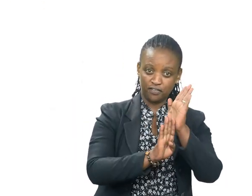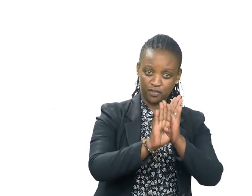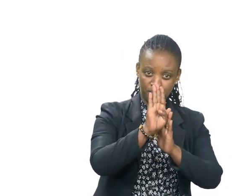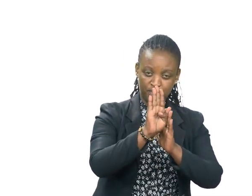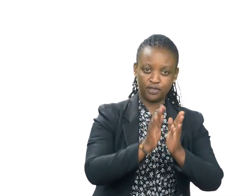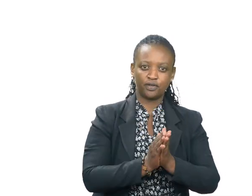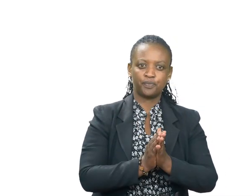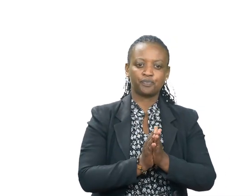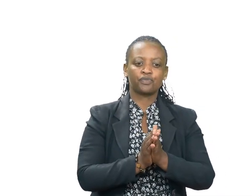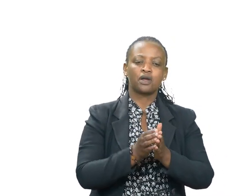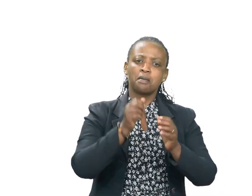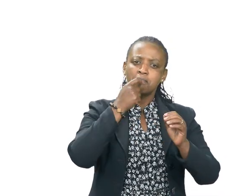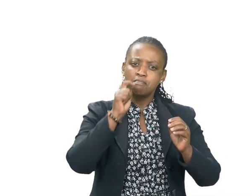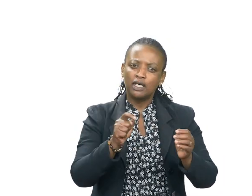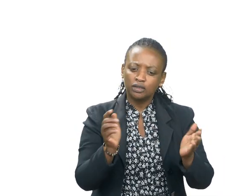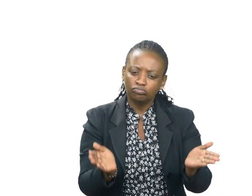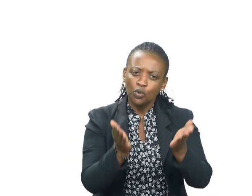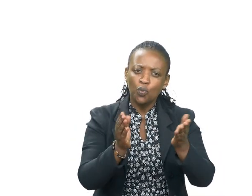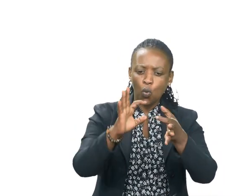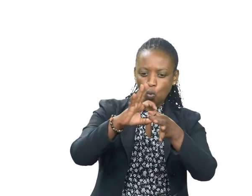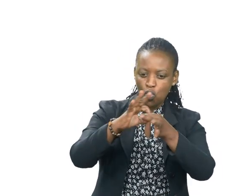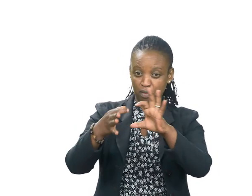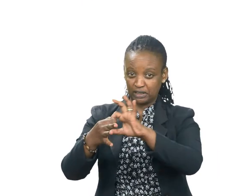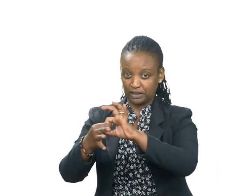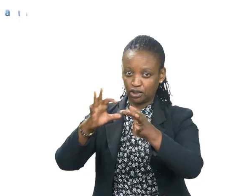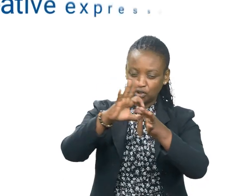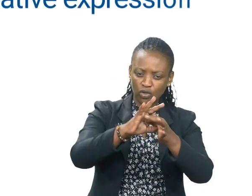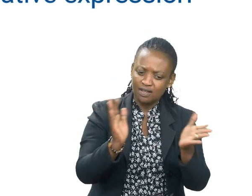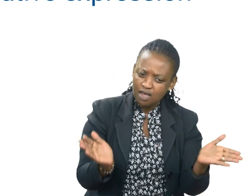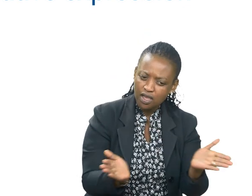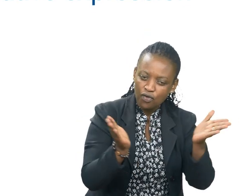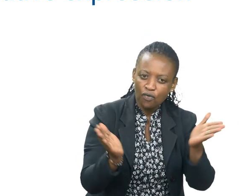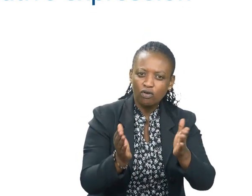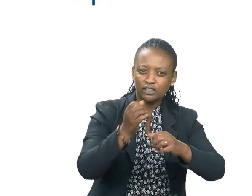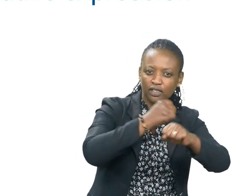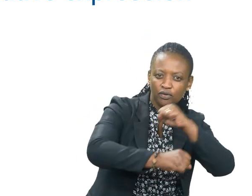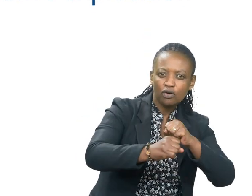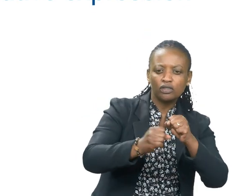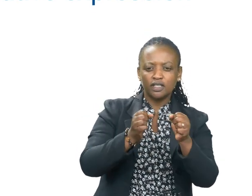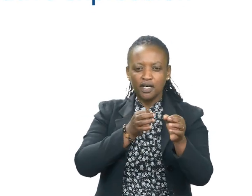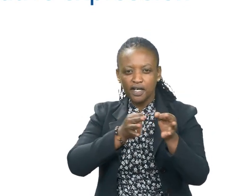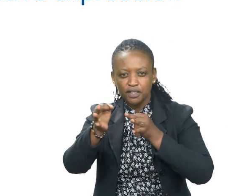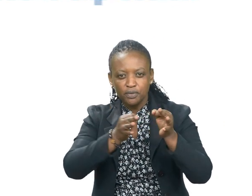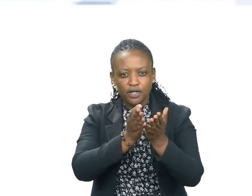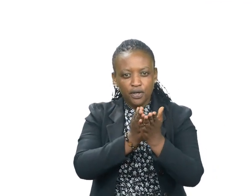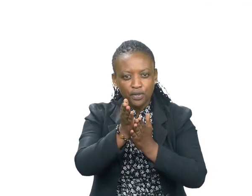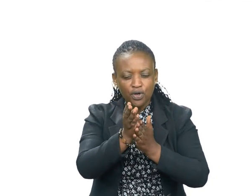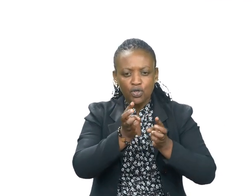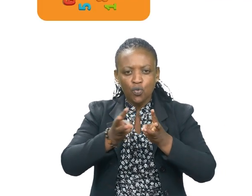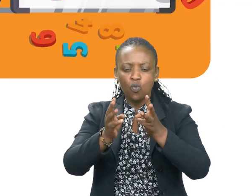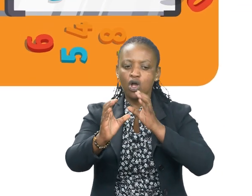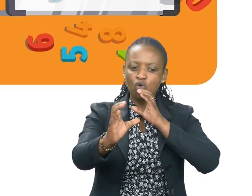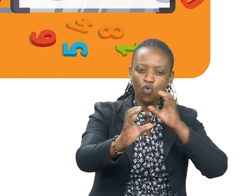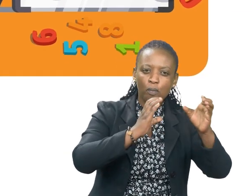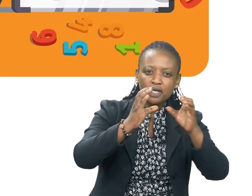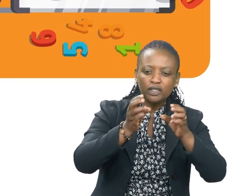development, you should promote collaboration, encourage creative expression through